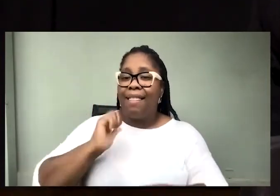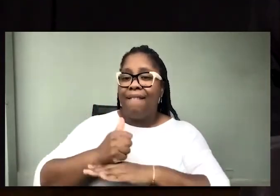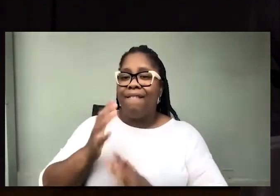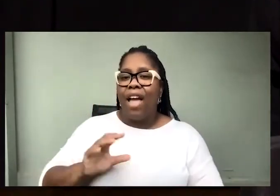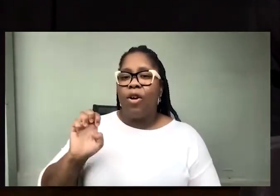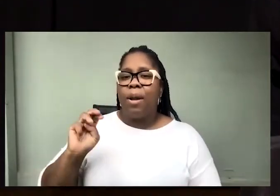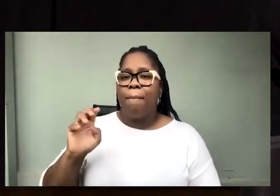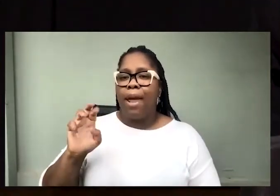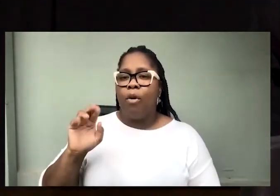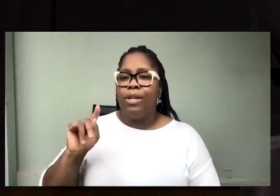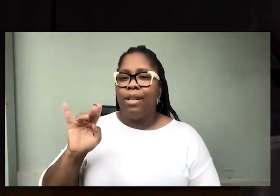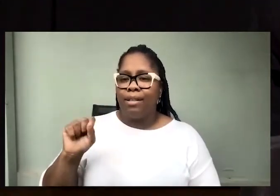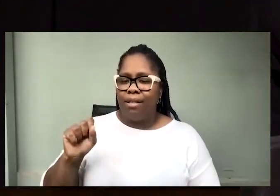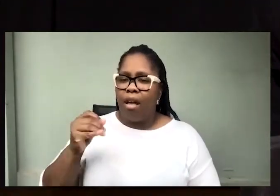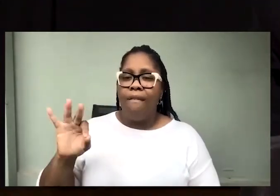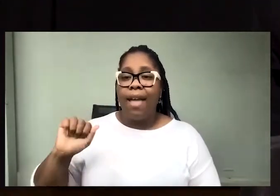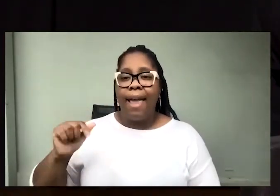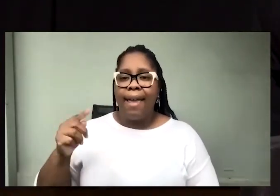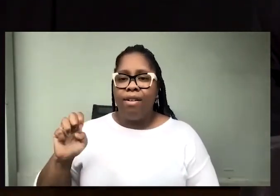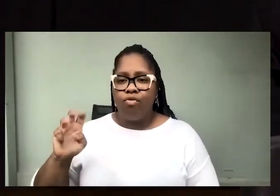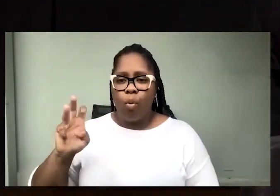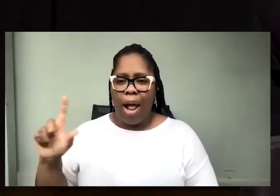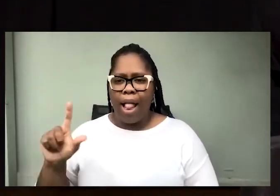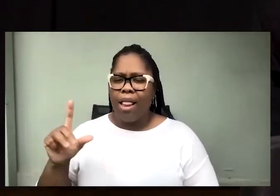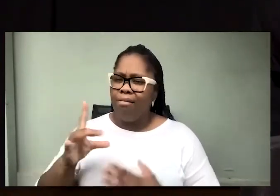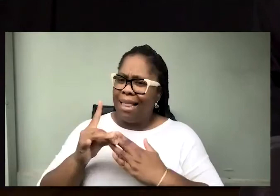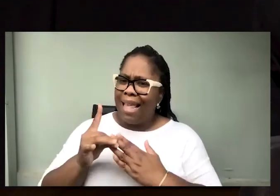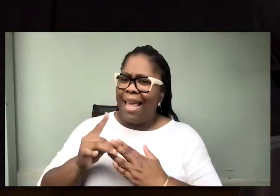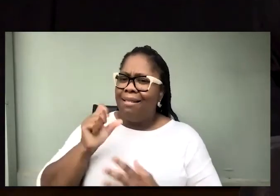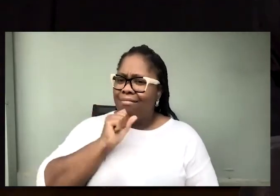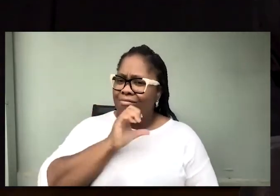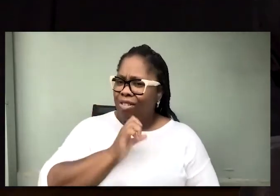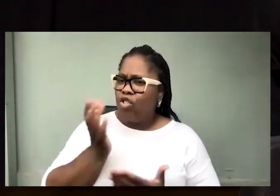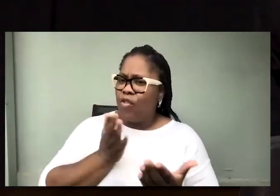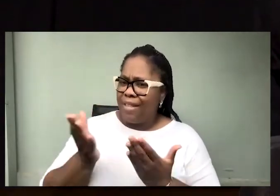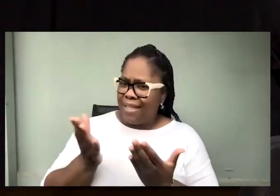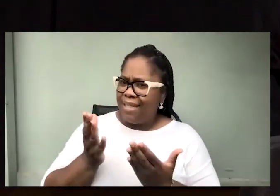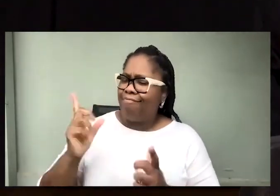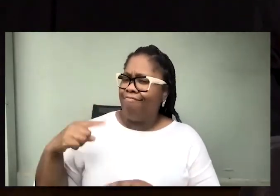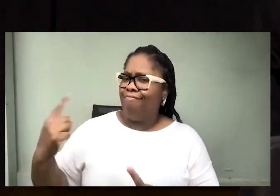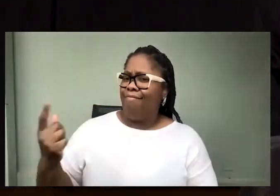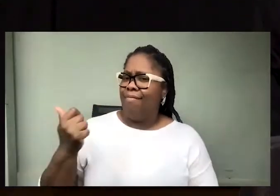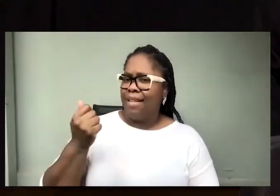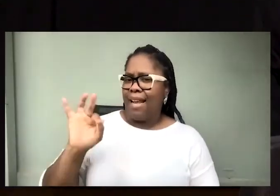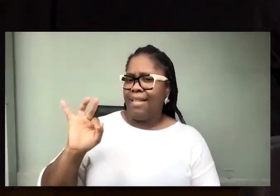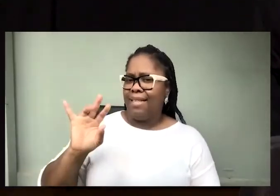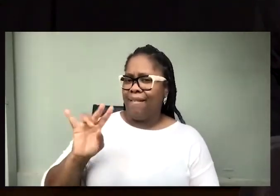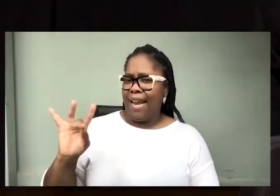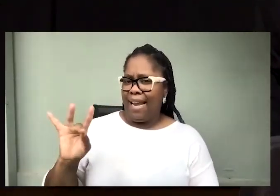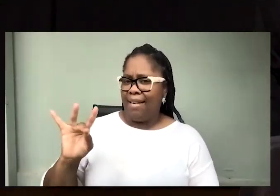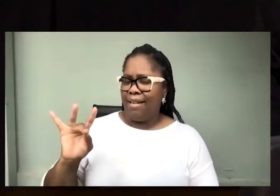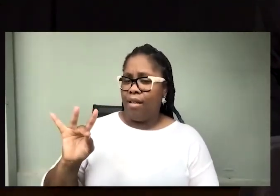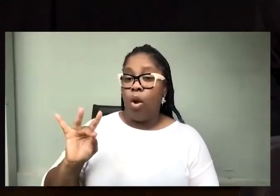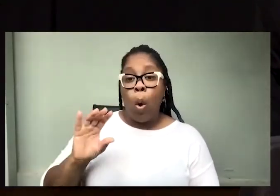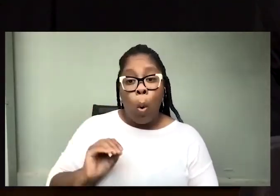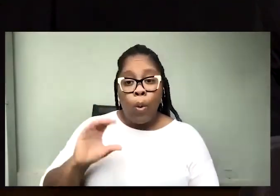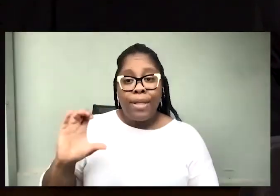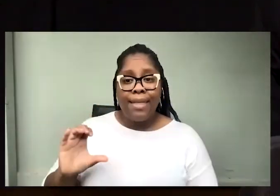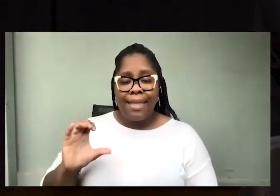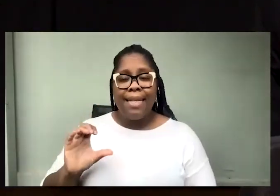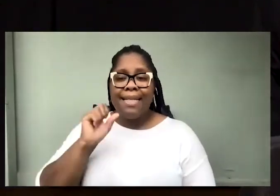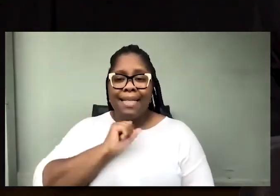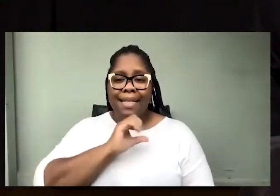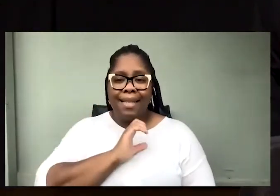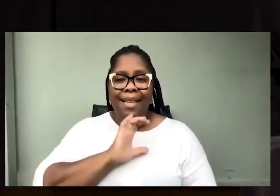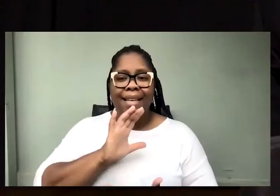quintessential pioneer of senior services in Orange County, beginning in 1978. Many OC senior care professionals learned from